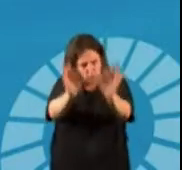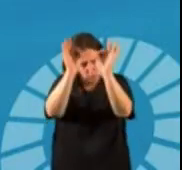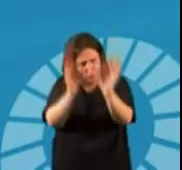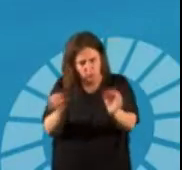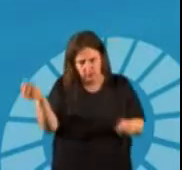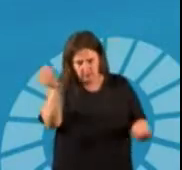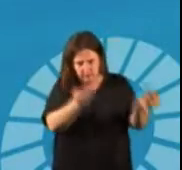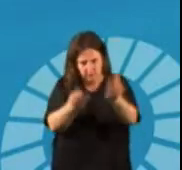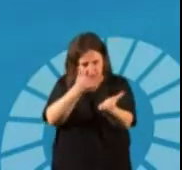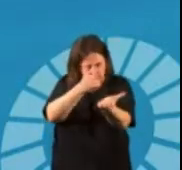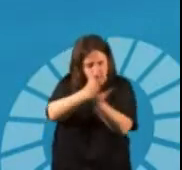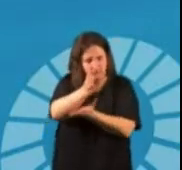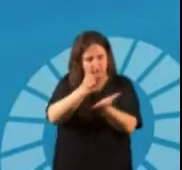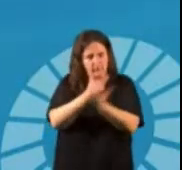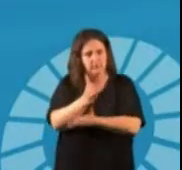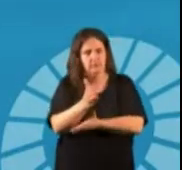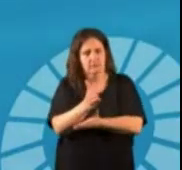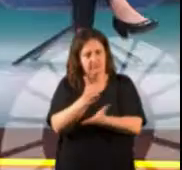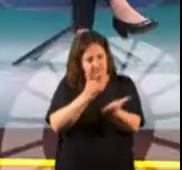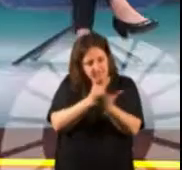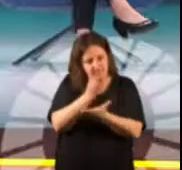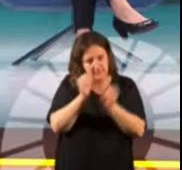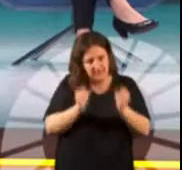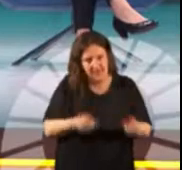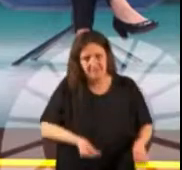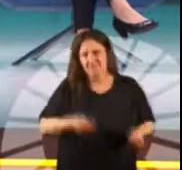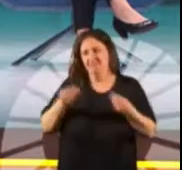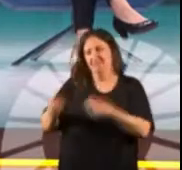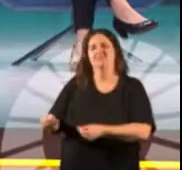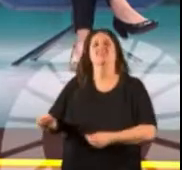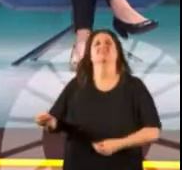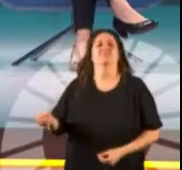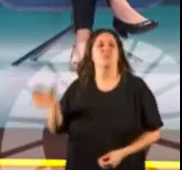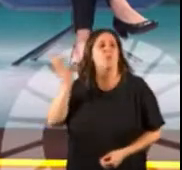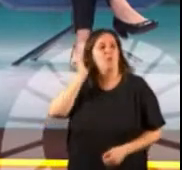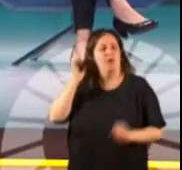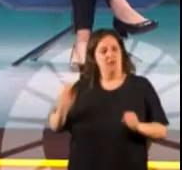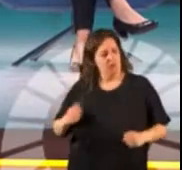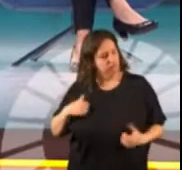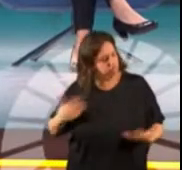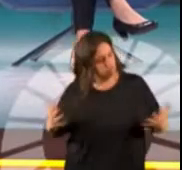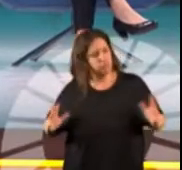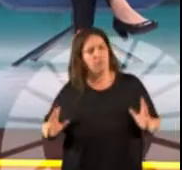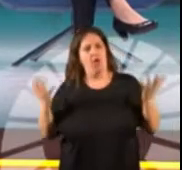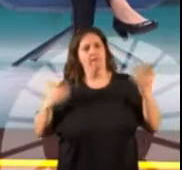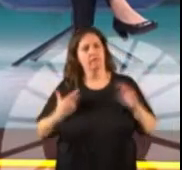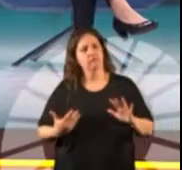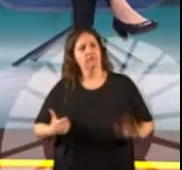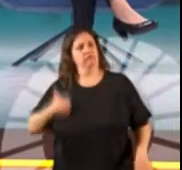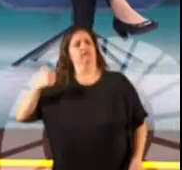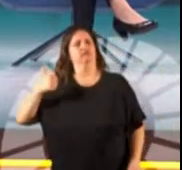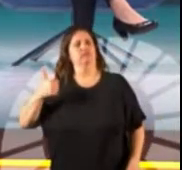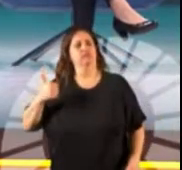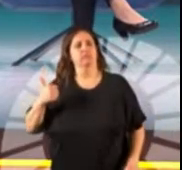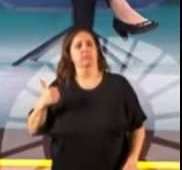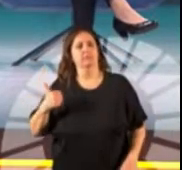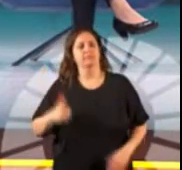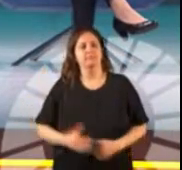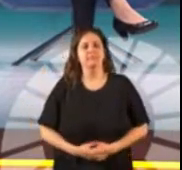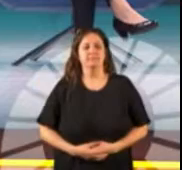for girls, and better access to sexual and reproductive health services. This is why the World Bank